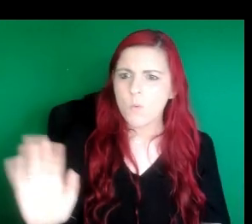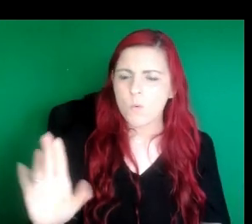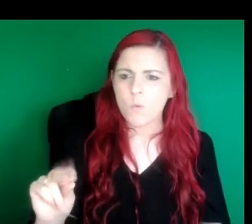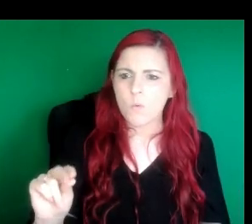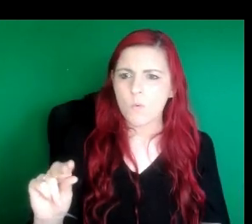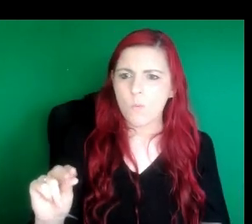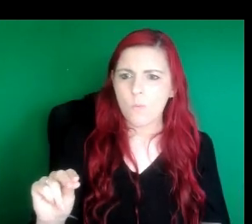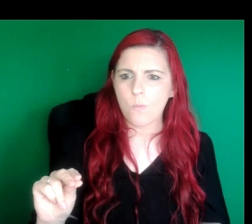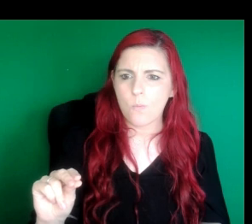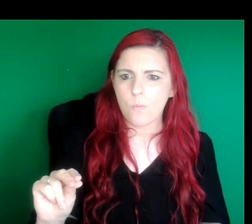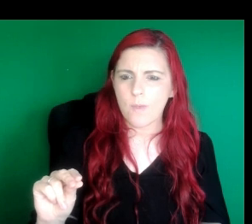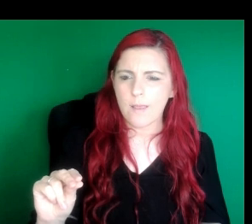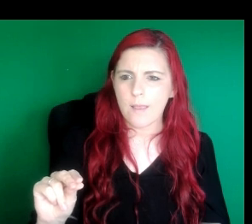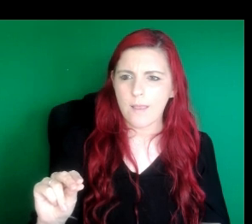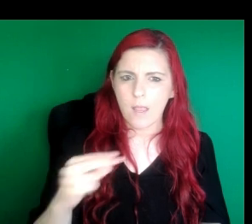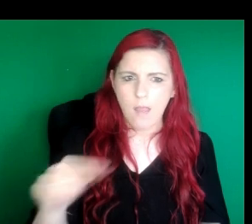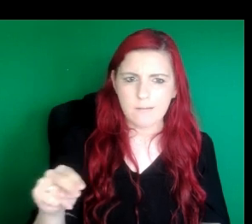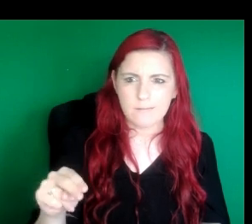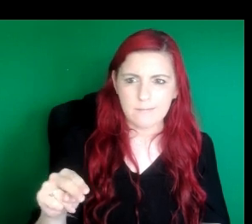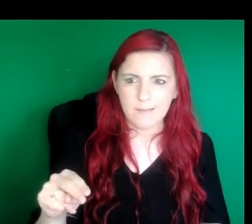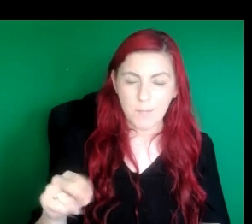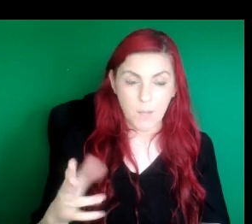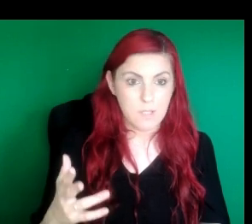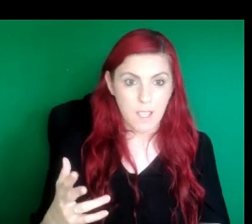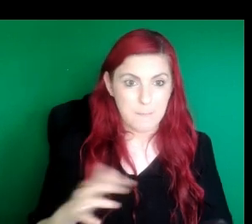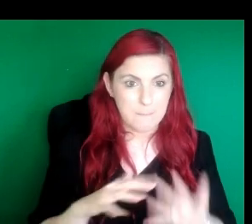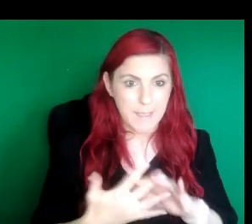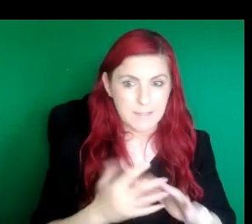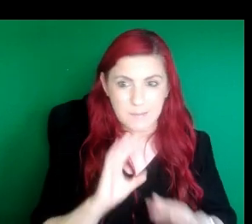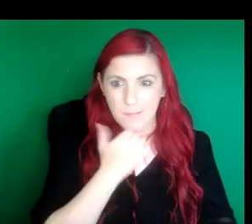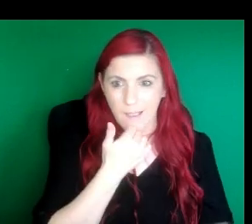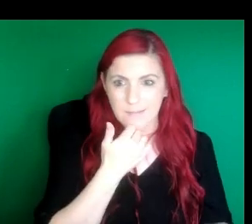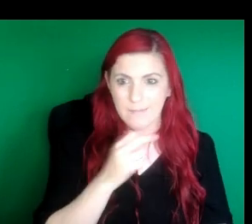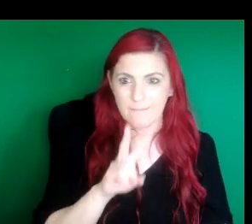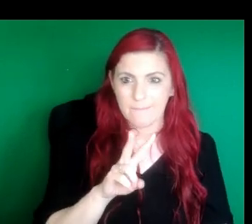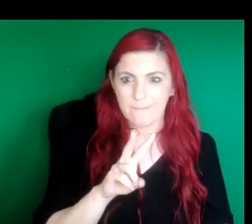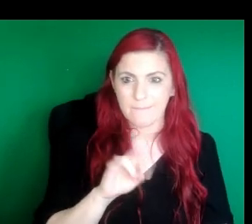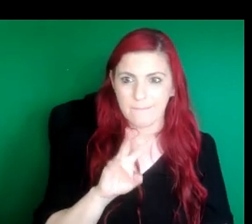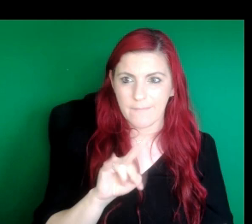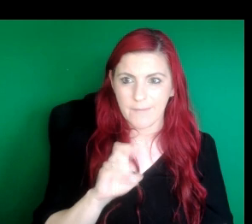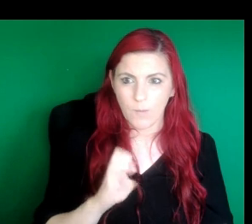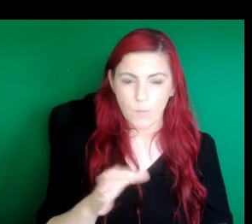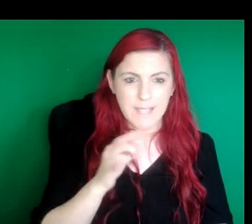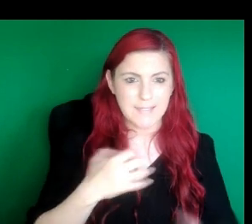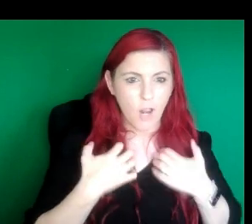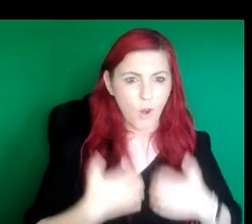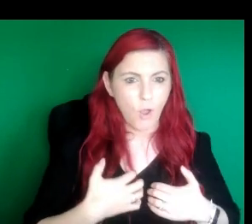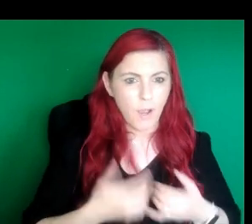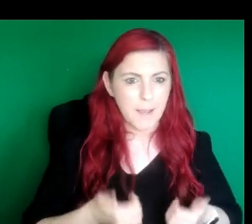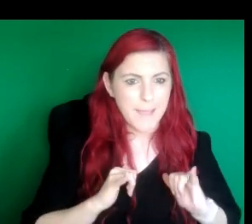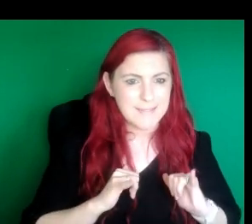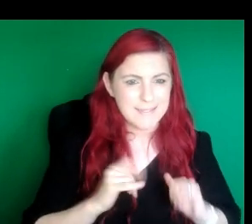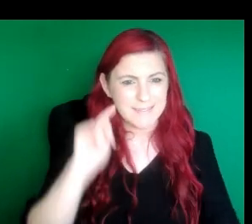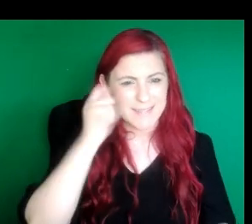doing that. And it was, farcical because Vivian was getting a lung capacity test to